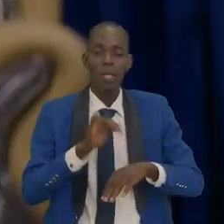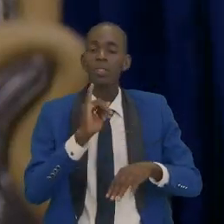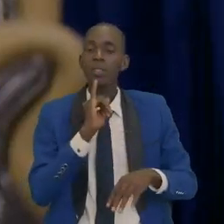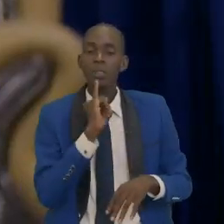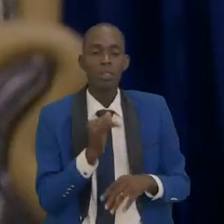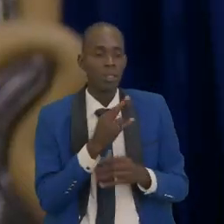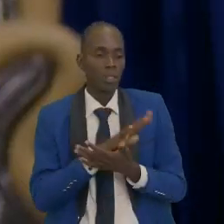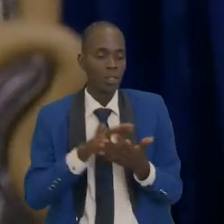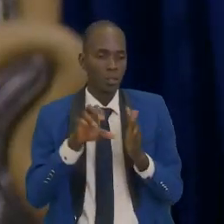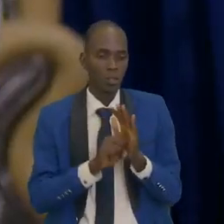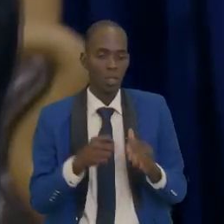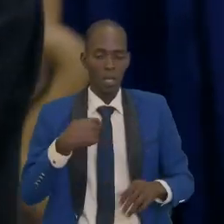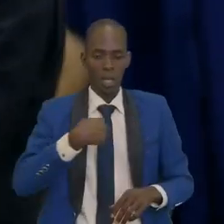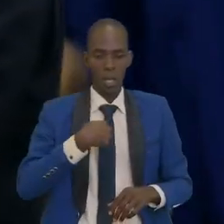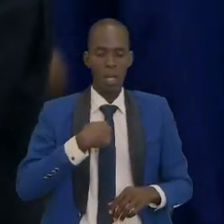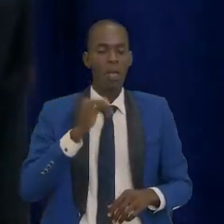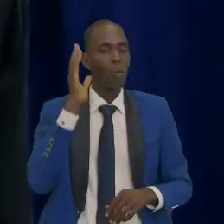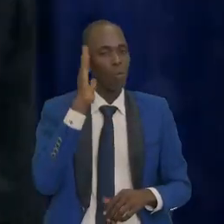righteousness of faith